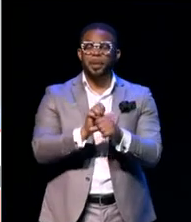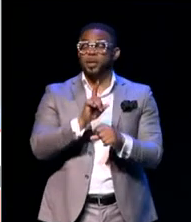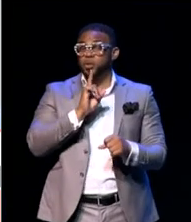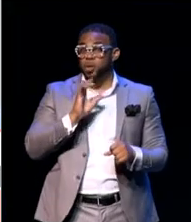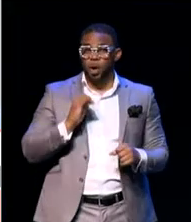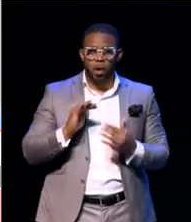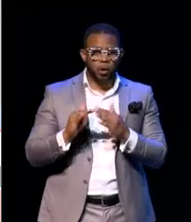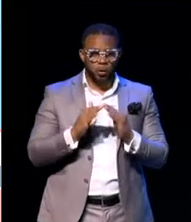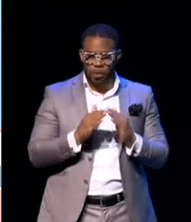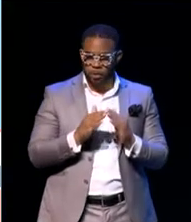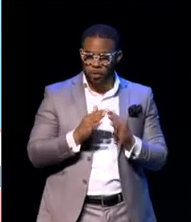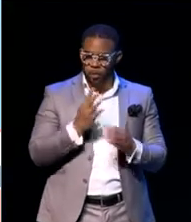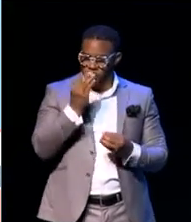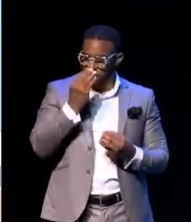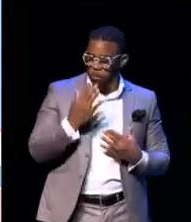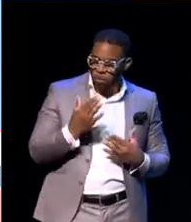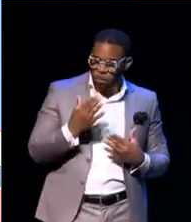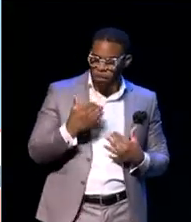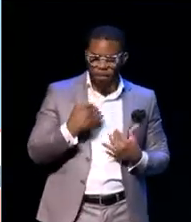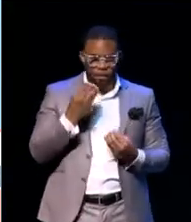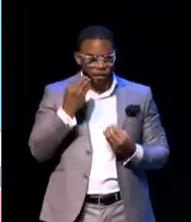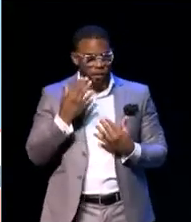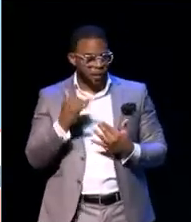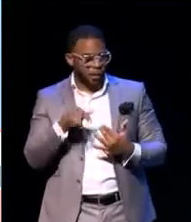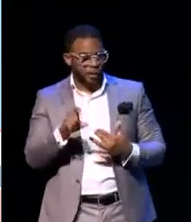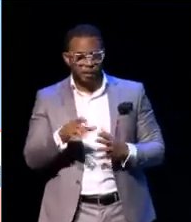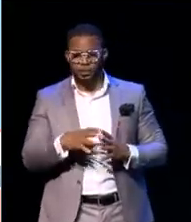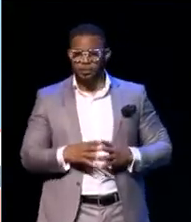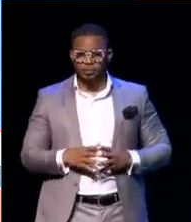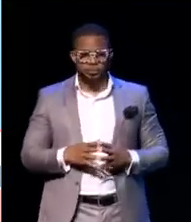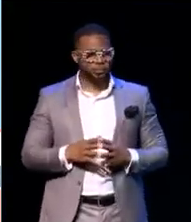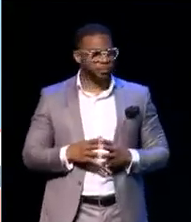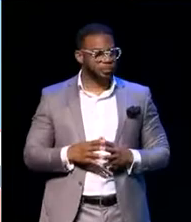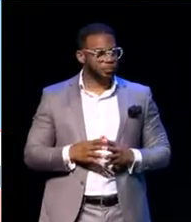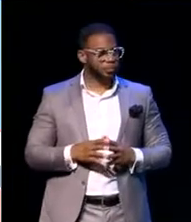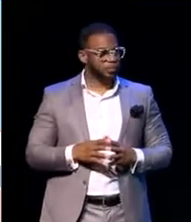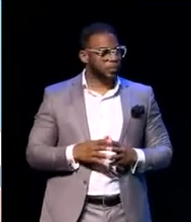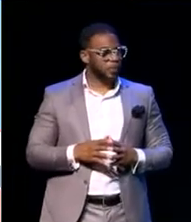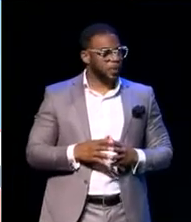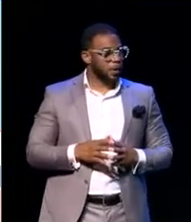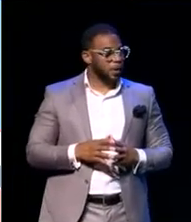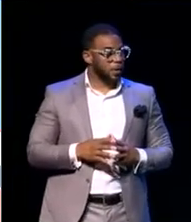make sure that our communities were informed and had the information that they needed.